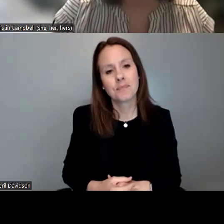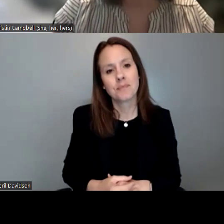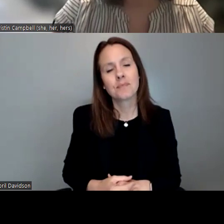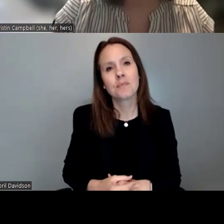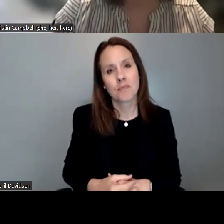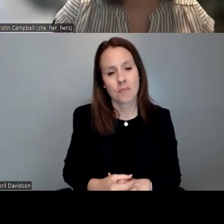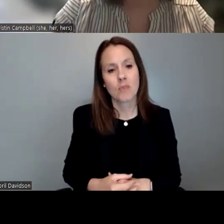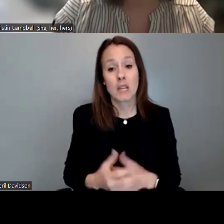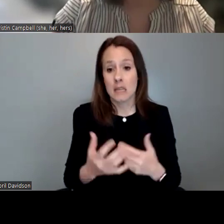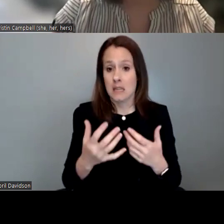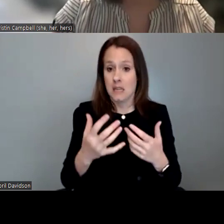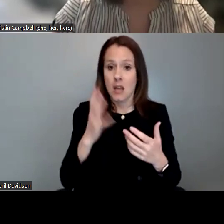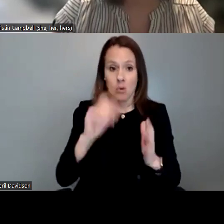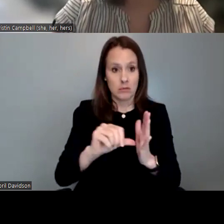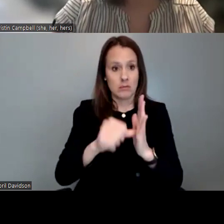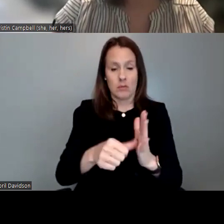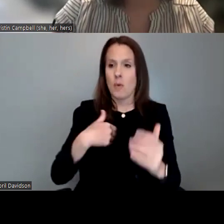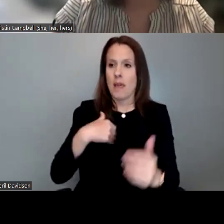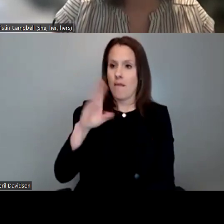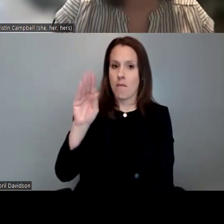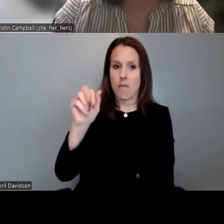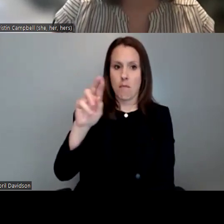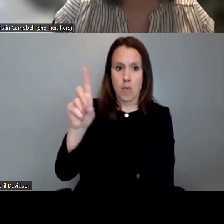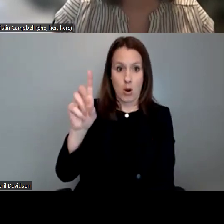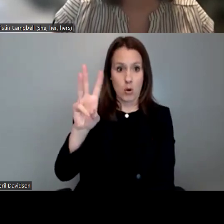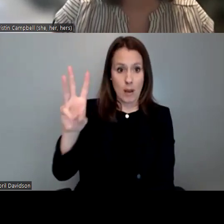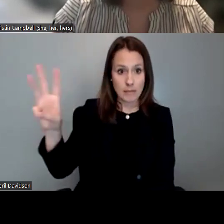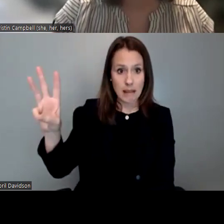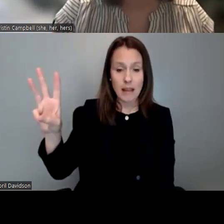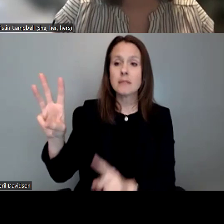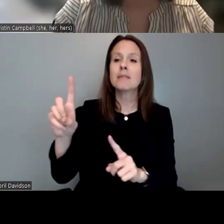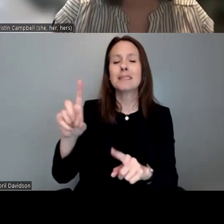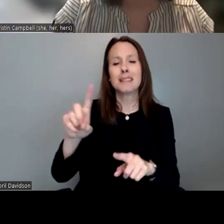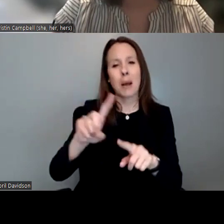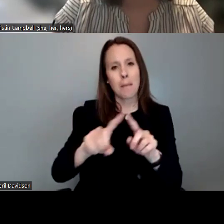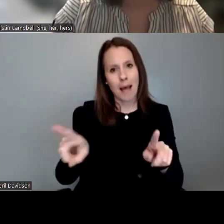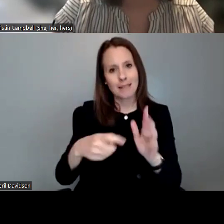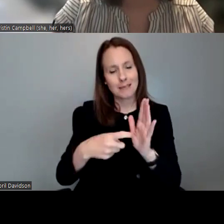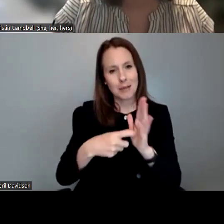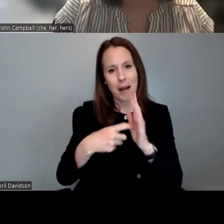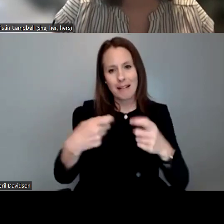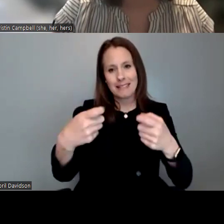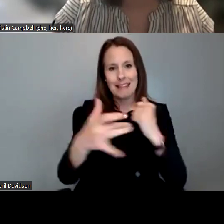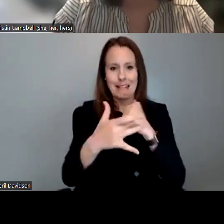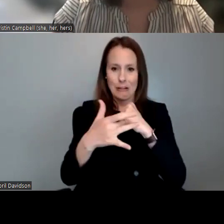as I said, we have the BARD website, and so that involves technology. Technology has allowed us